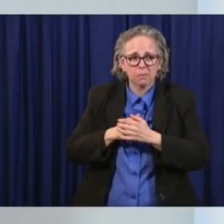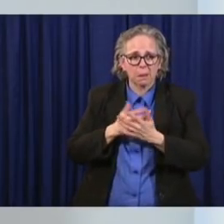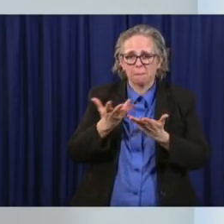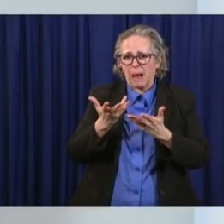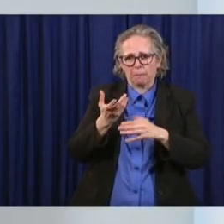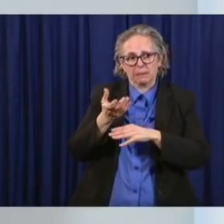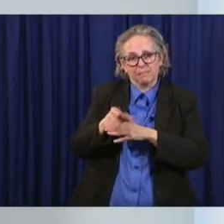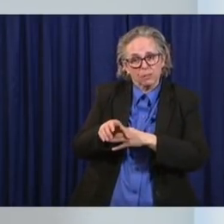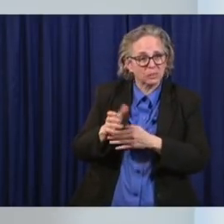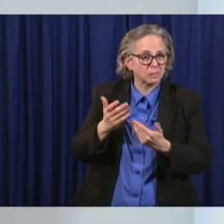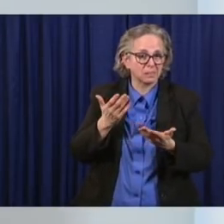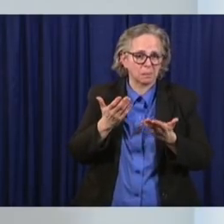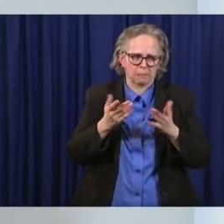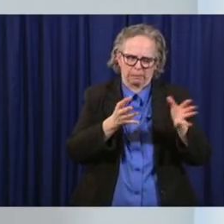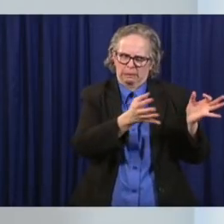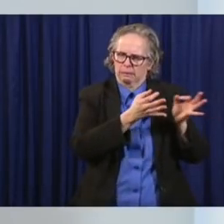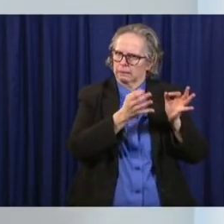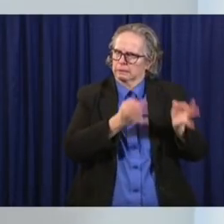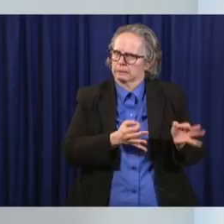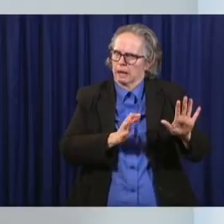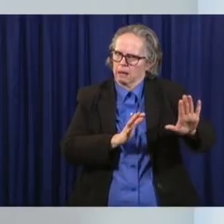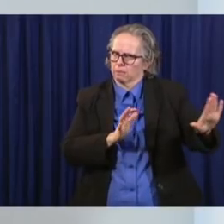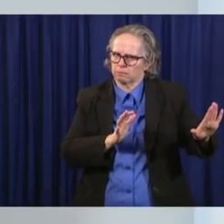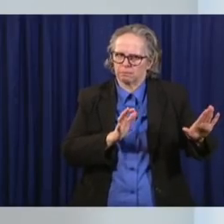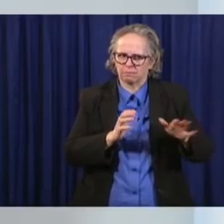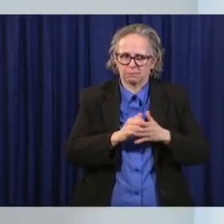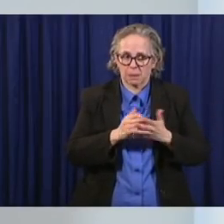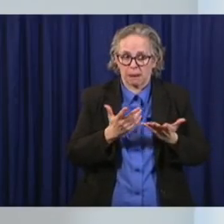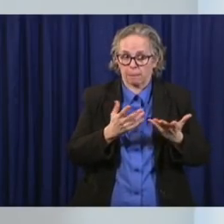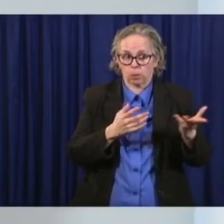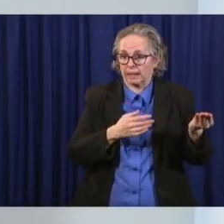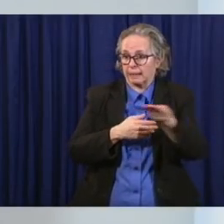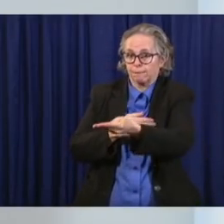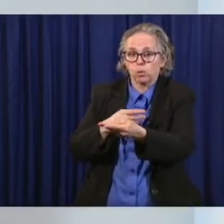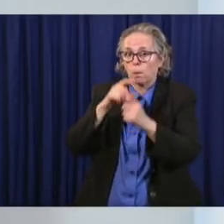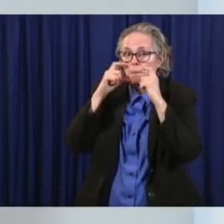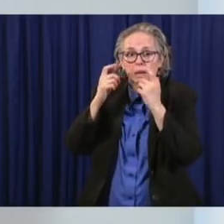you in that restaurant. They may supply you a mask to do those kinds of things.